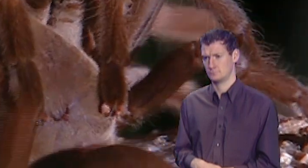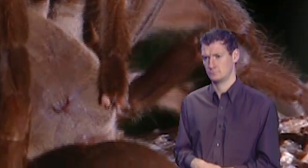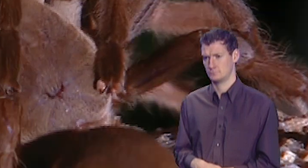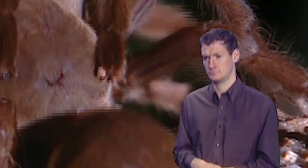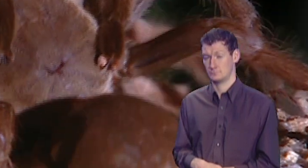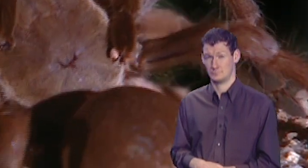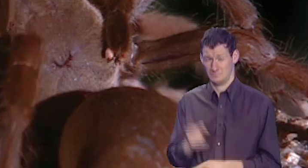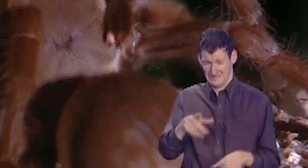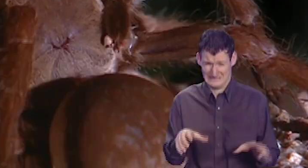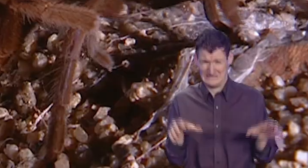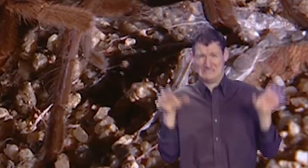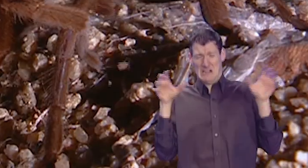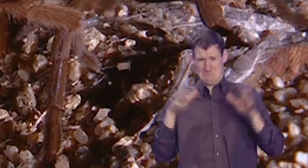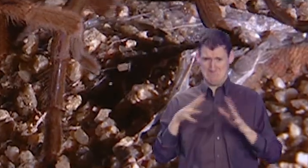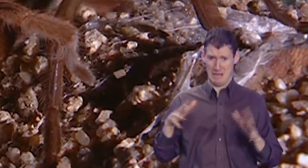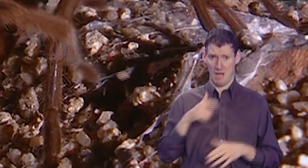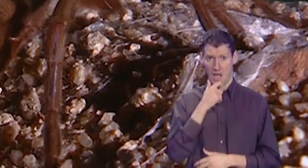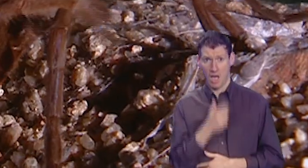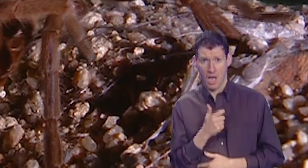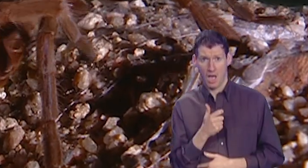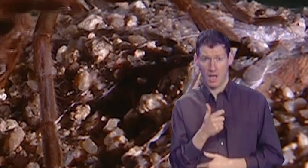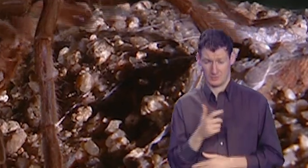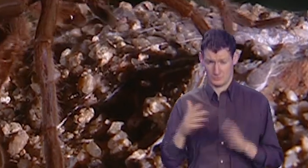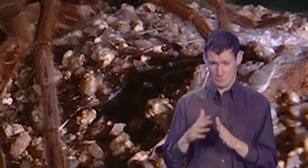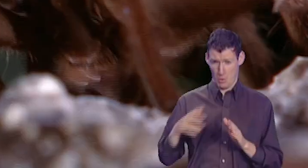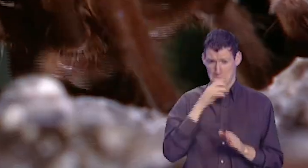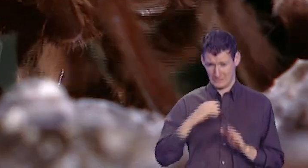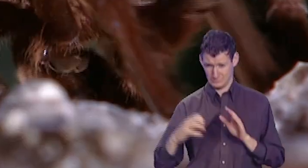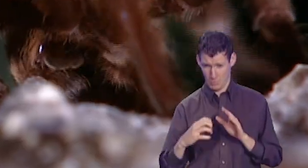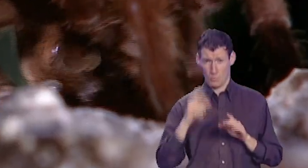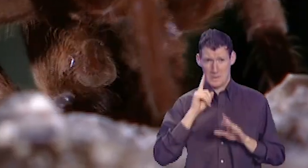Rearing up, she's an impressive sight, towering over her smaller suitor.